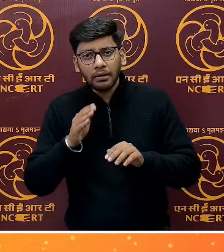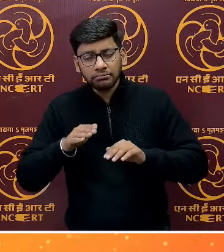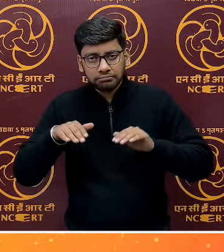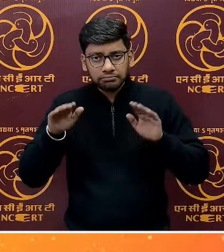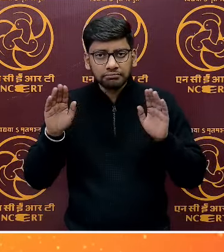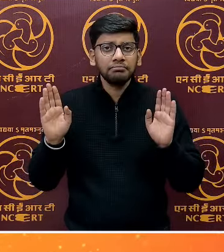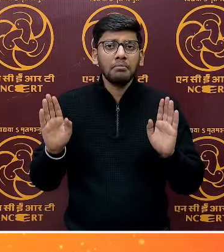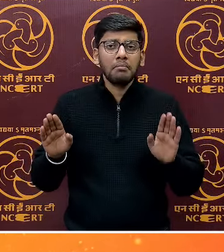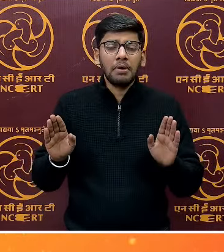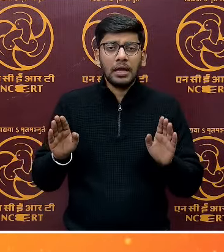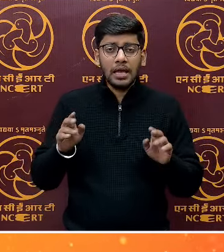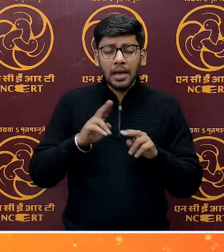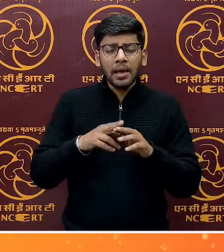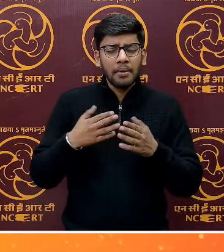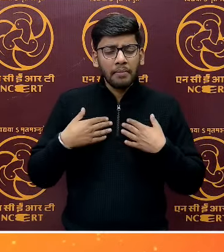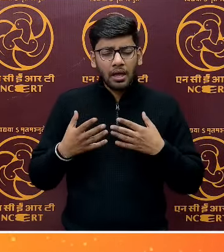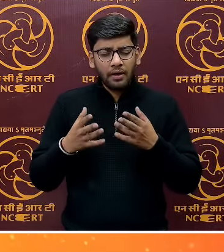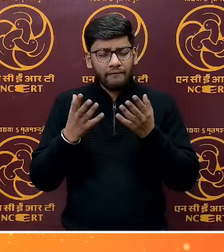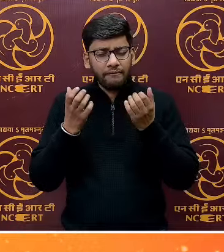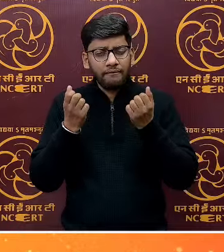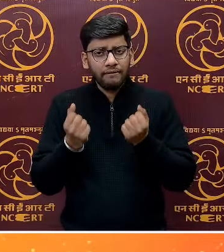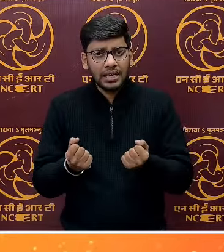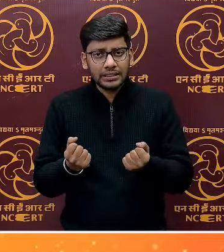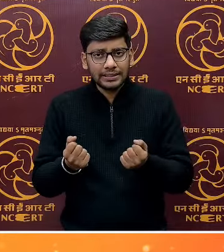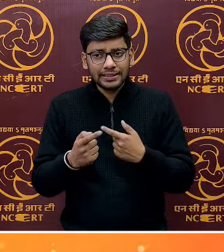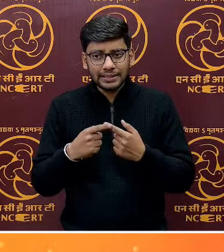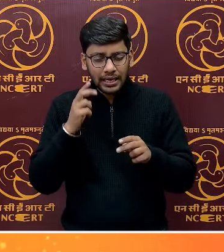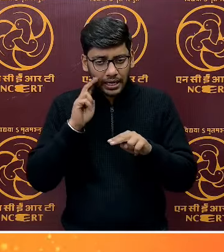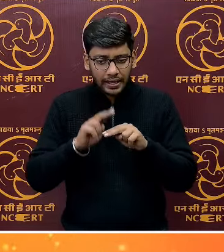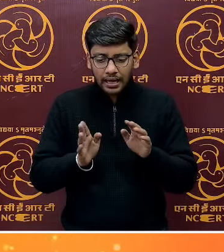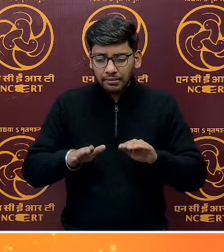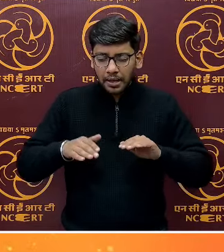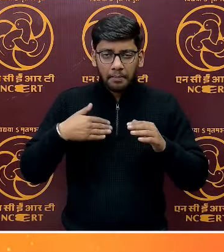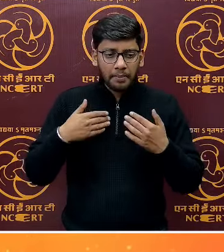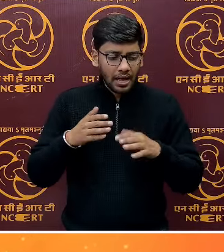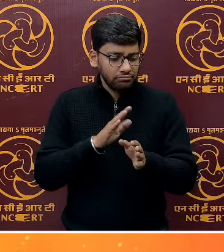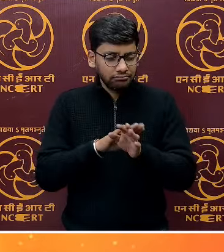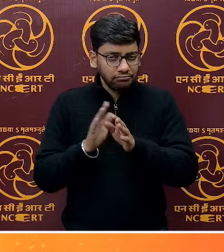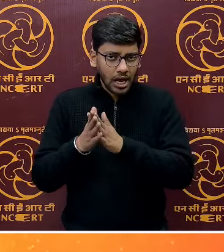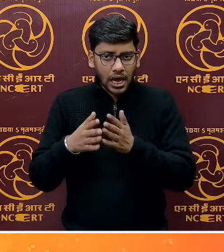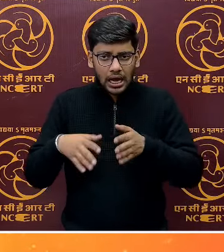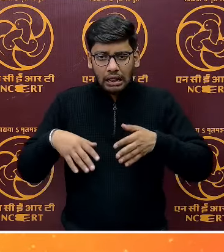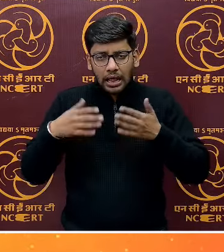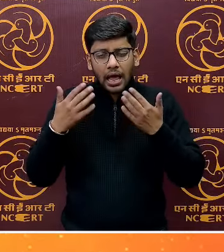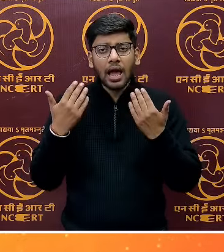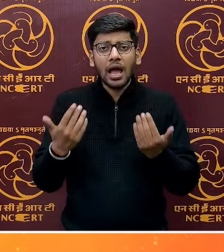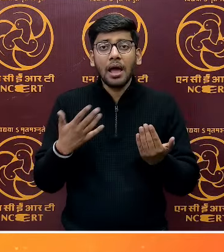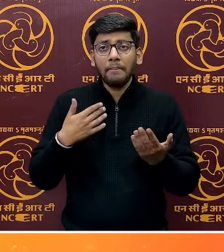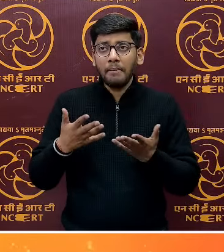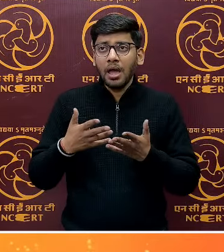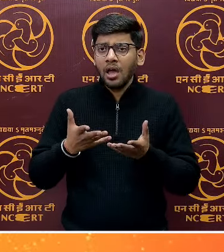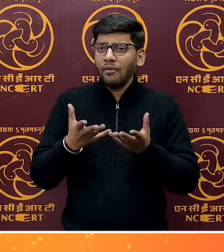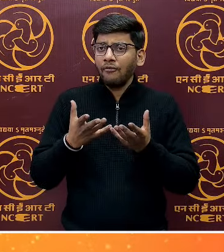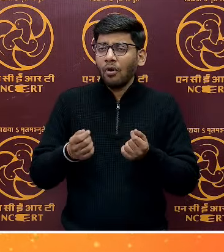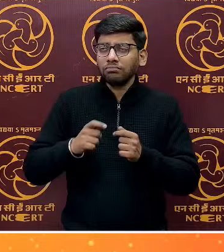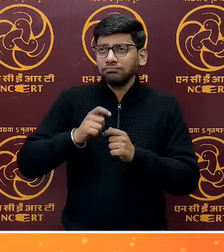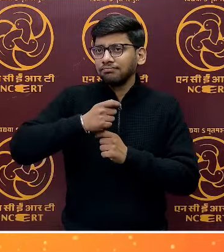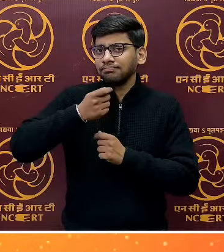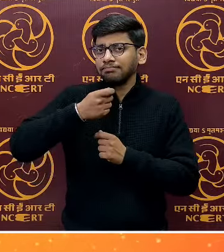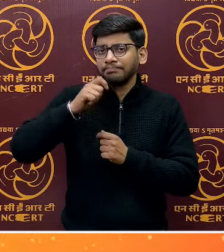sky. I wish I was small and light as air. I would climb on a kite and sail up